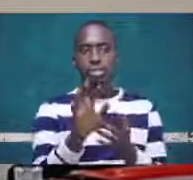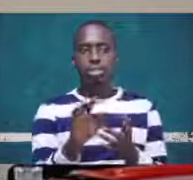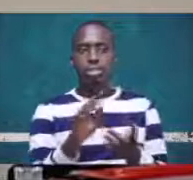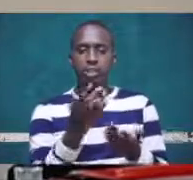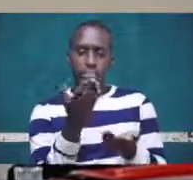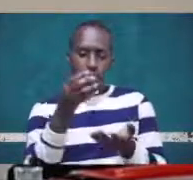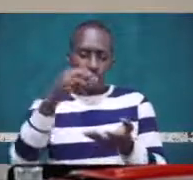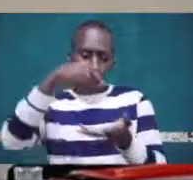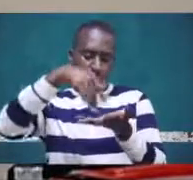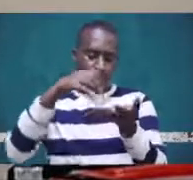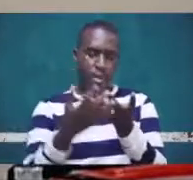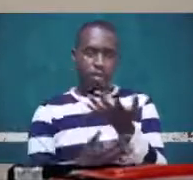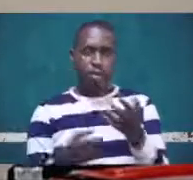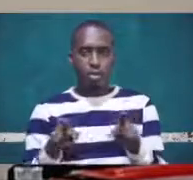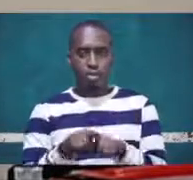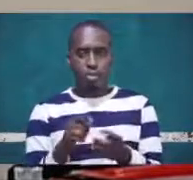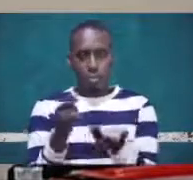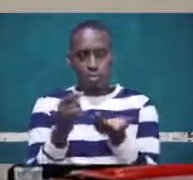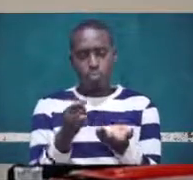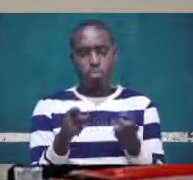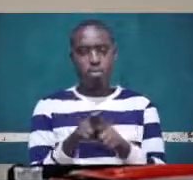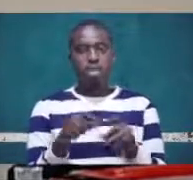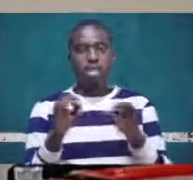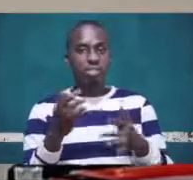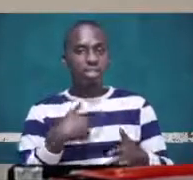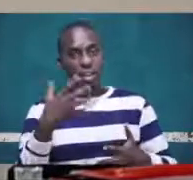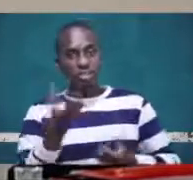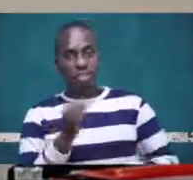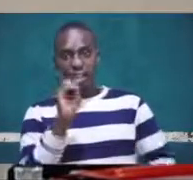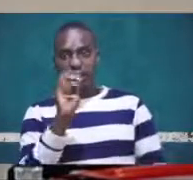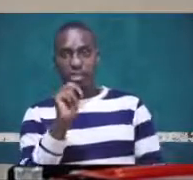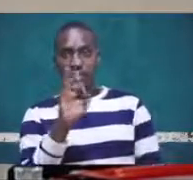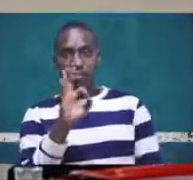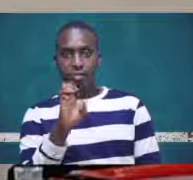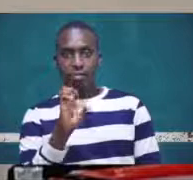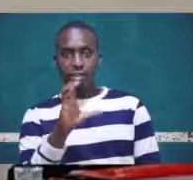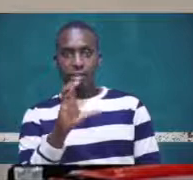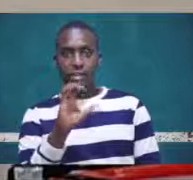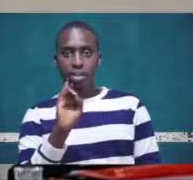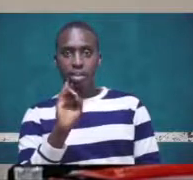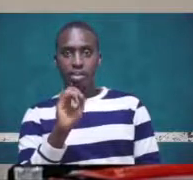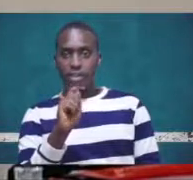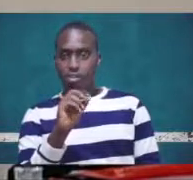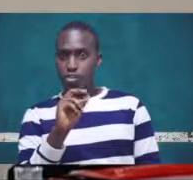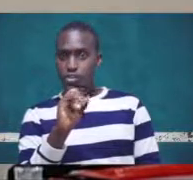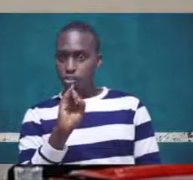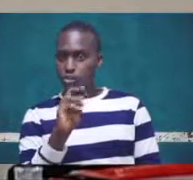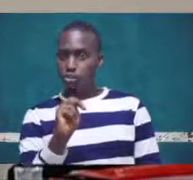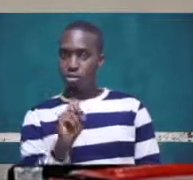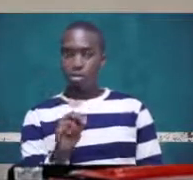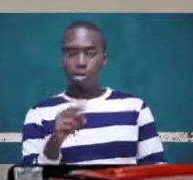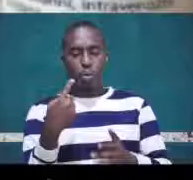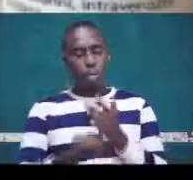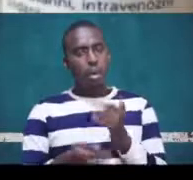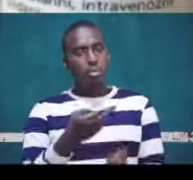pick out insulin, and then give it to me. What if I have an infection? What is the ethics behind it? What about